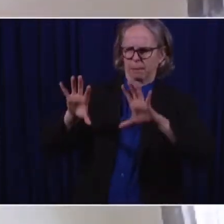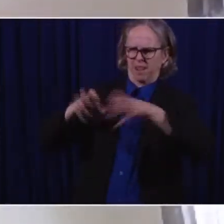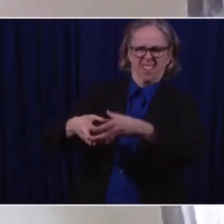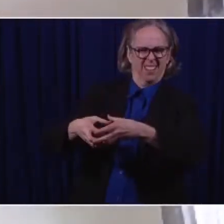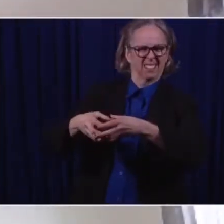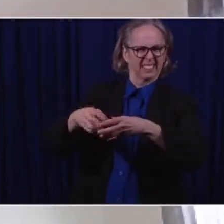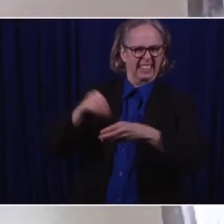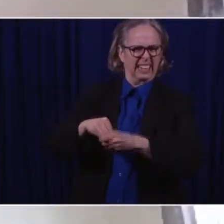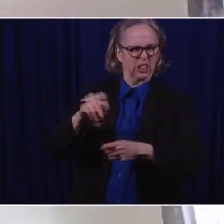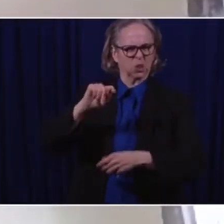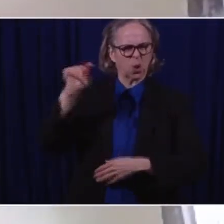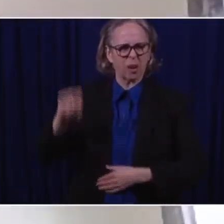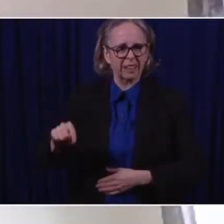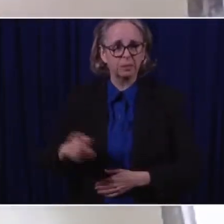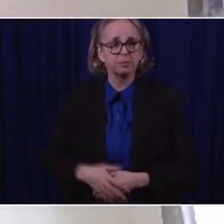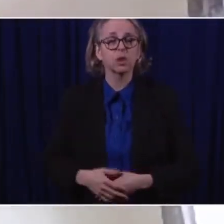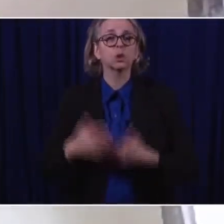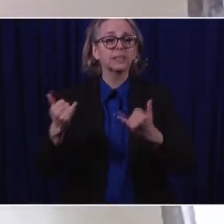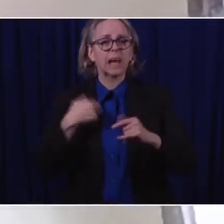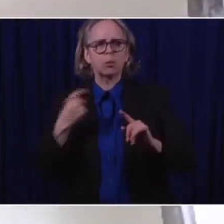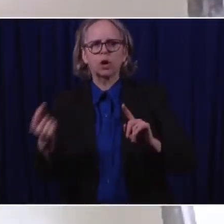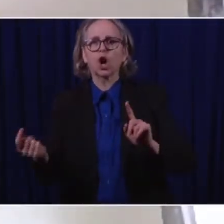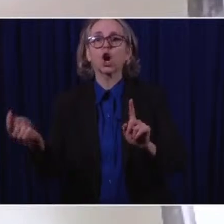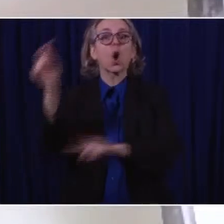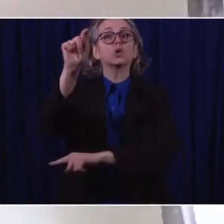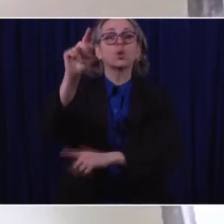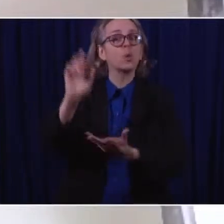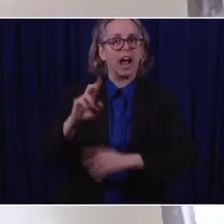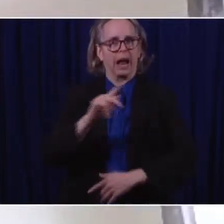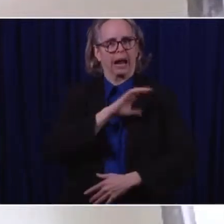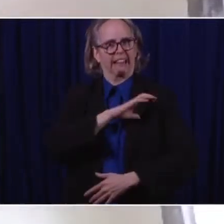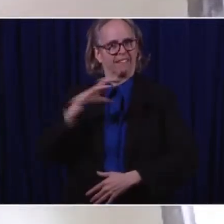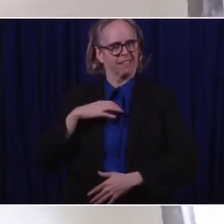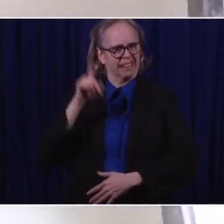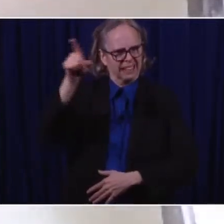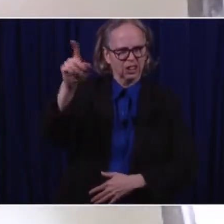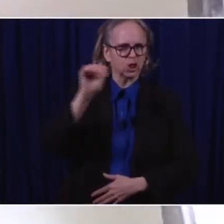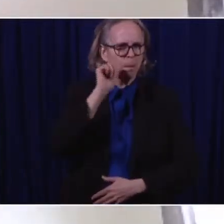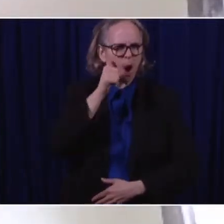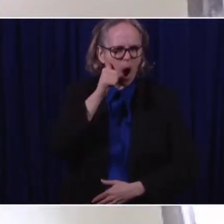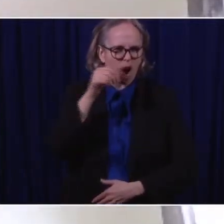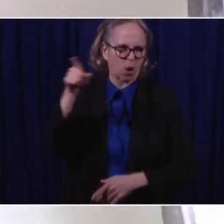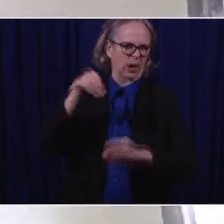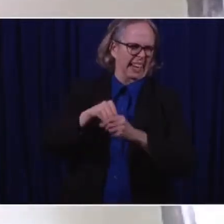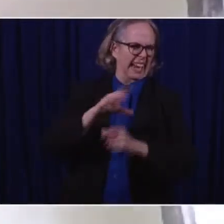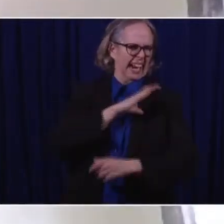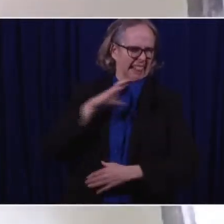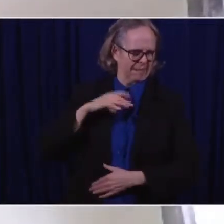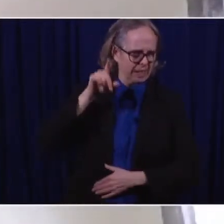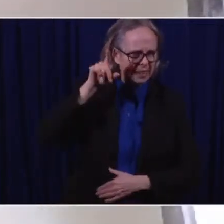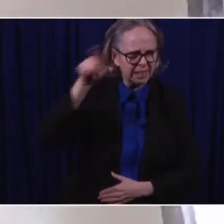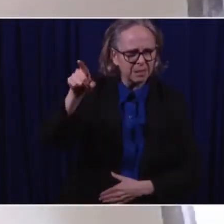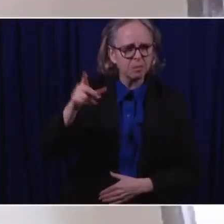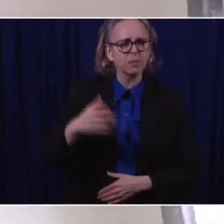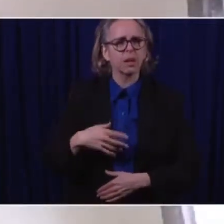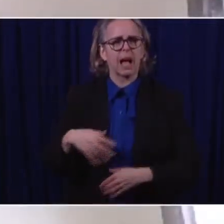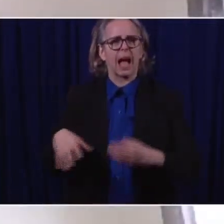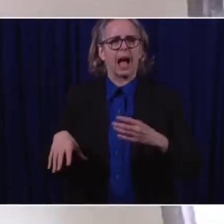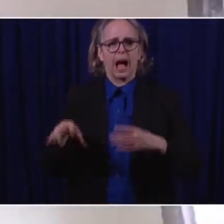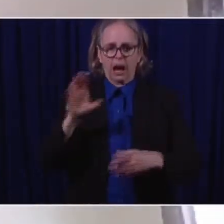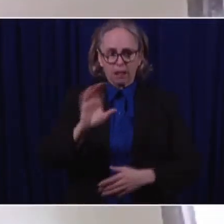we're in Cleveland. Tomorrow, we'll be in Cleveland. We'll also be in Columbus and Cincinnati. We're already looking forward to next